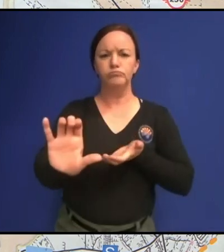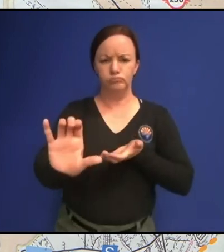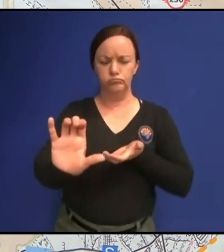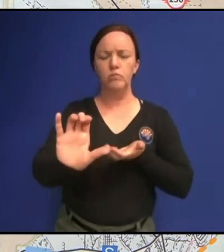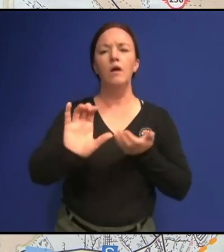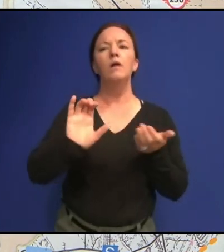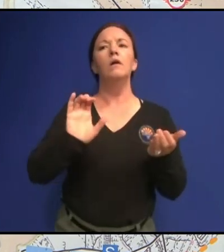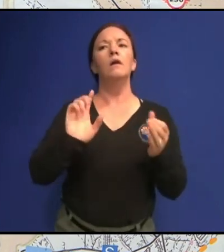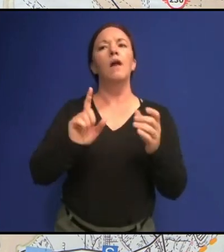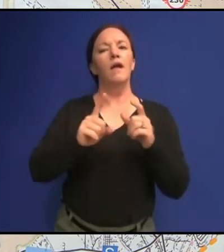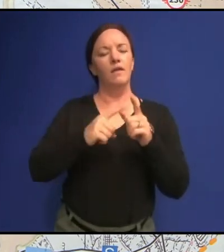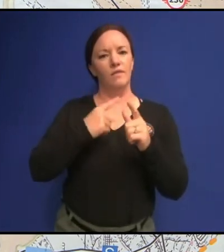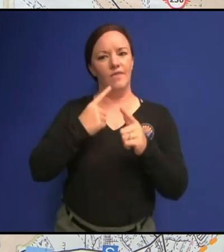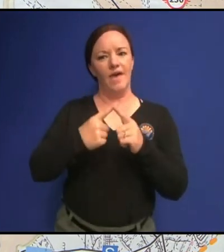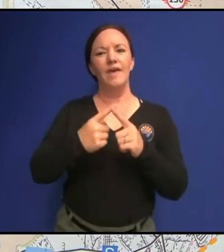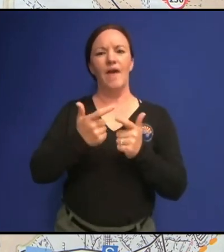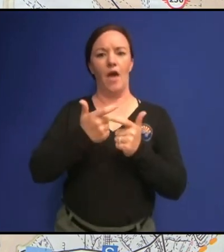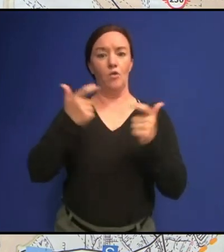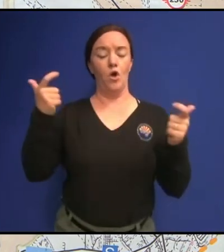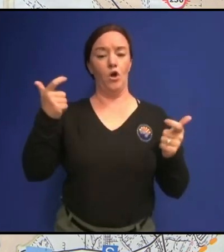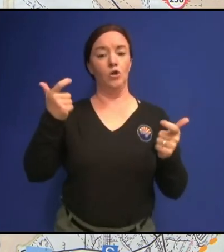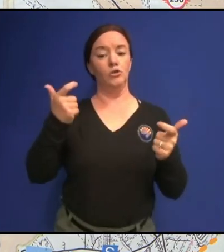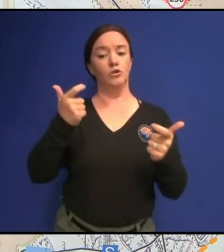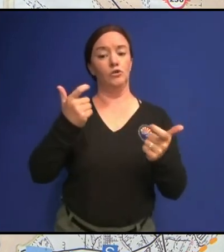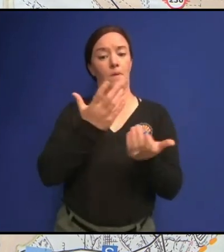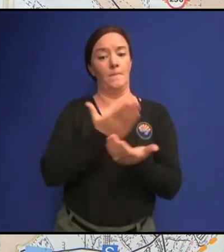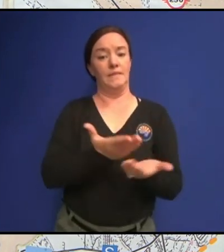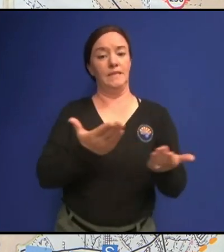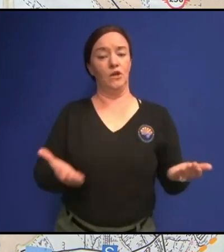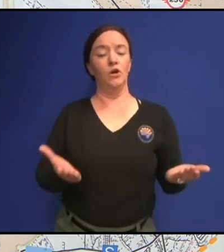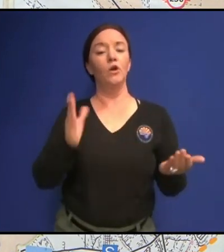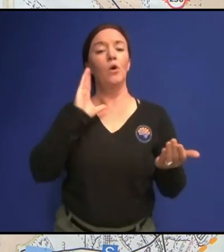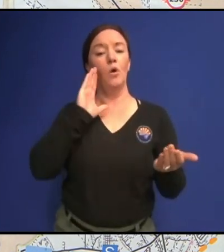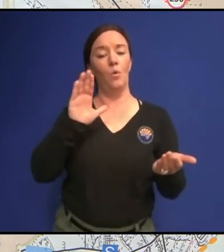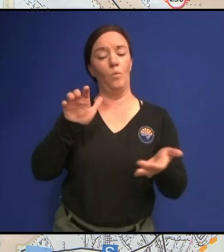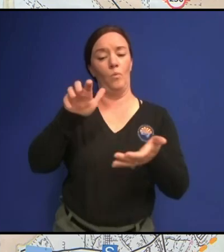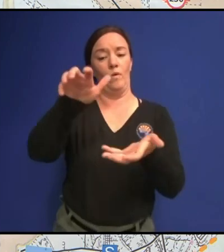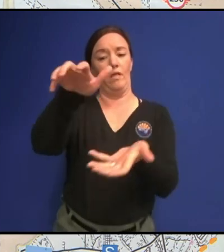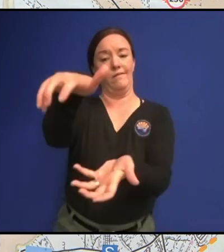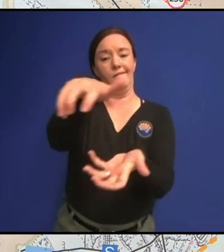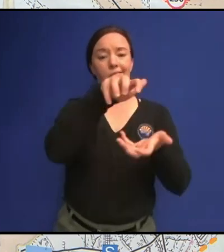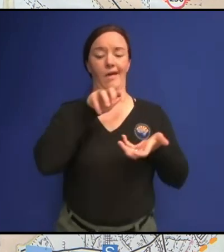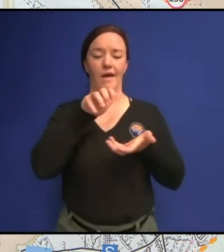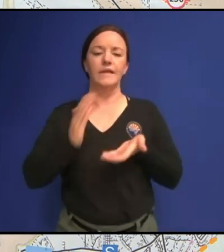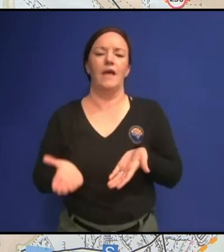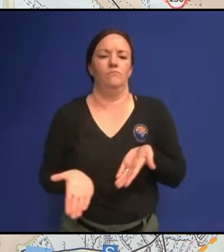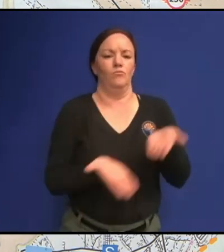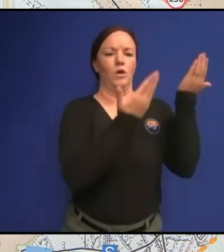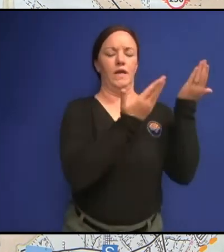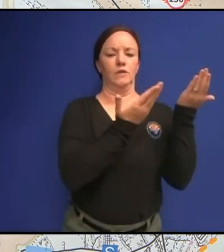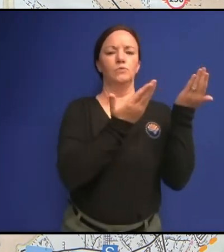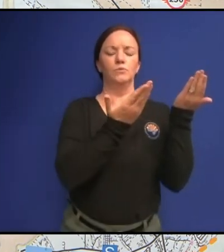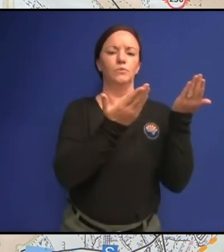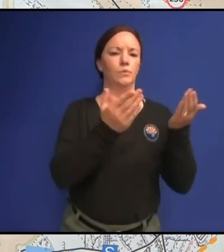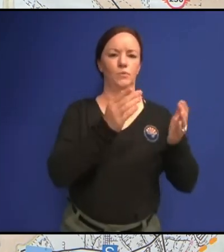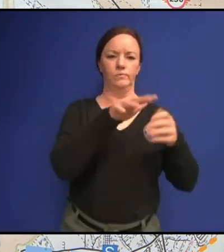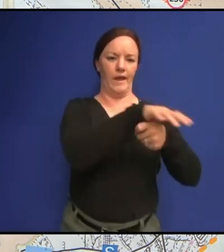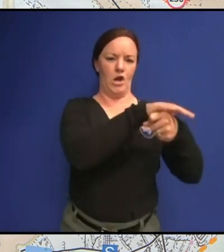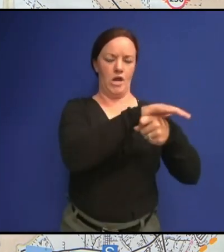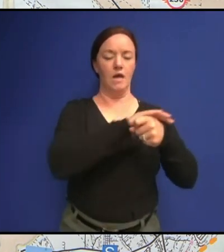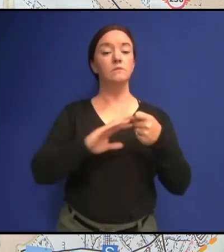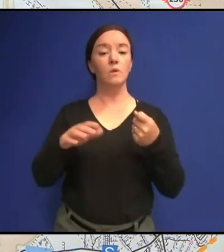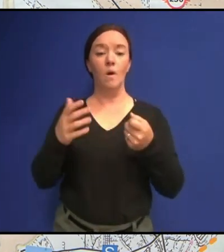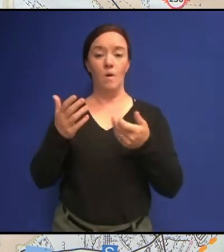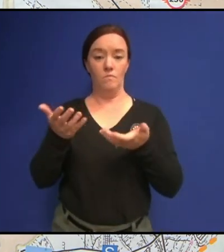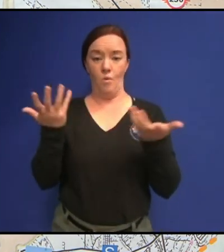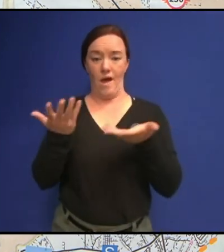larger material off of there and bringing it up to the landing sites that they've identified. So that means the logs. So bringing the larger logs up these landing sites. 3 or 4